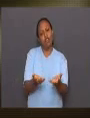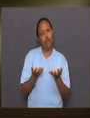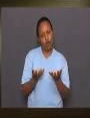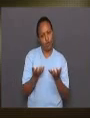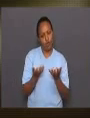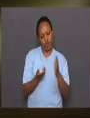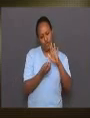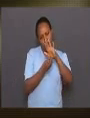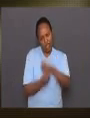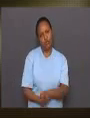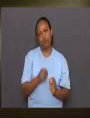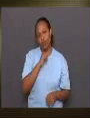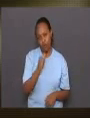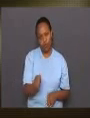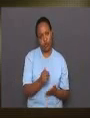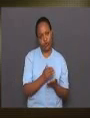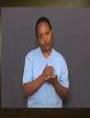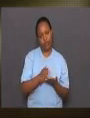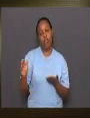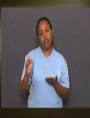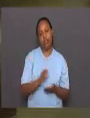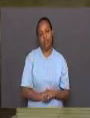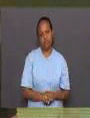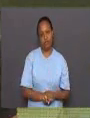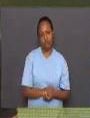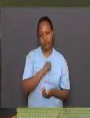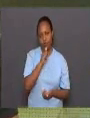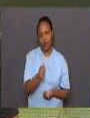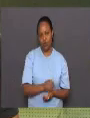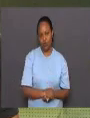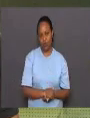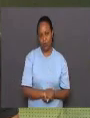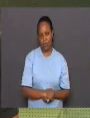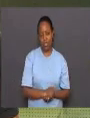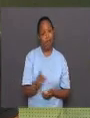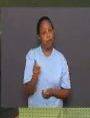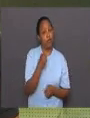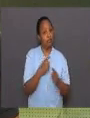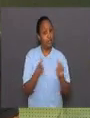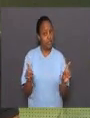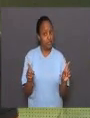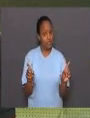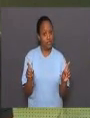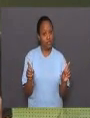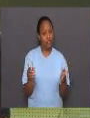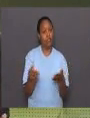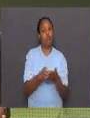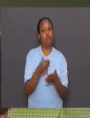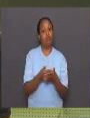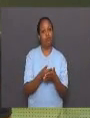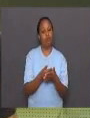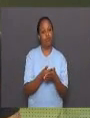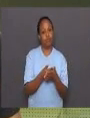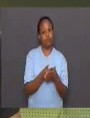against discrimination and violence. However, the news is